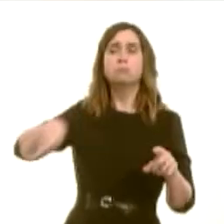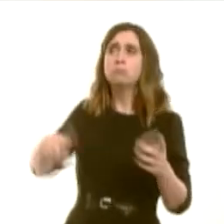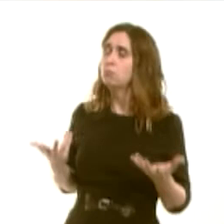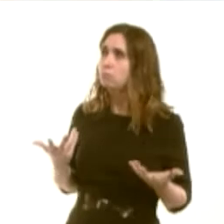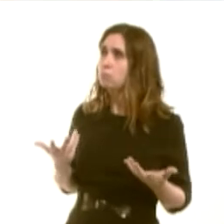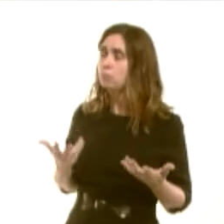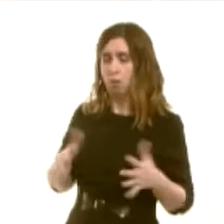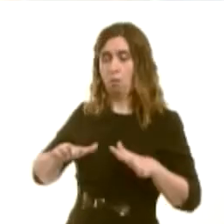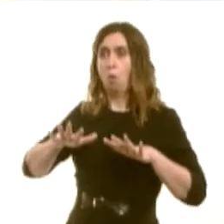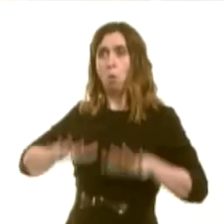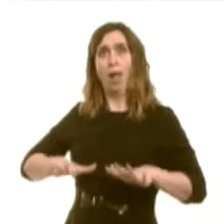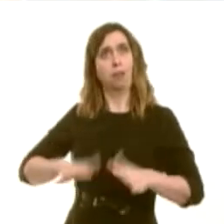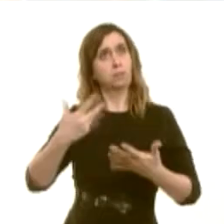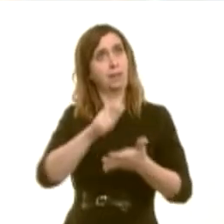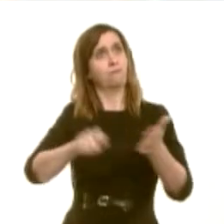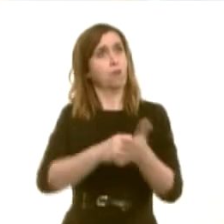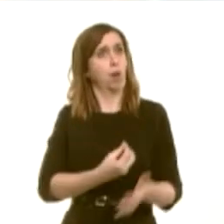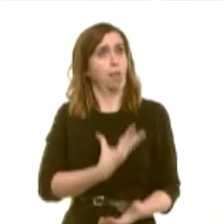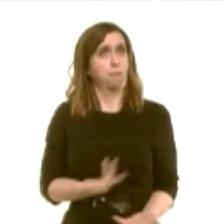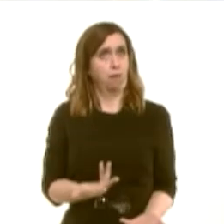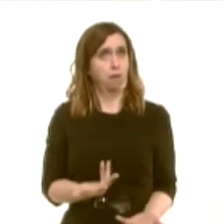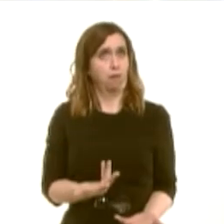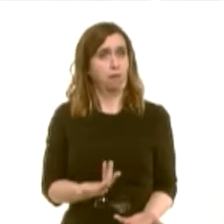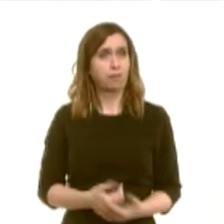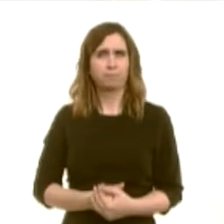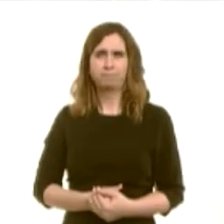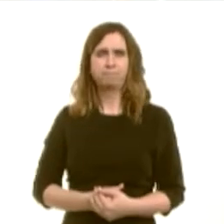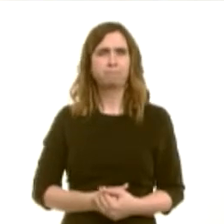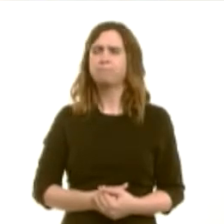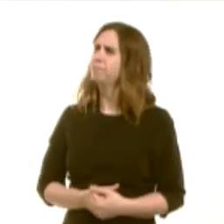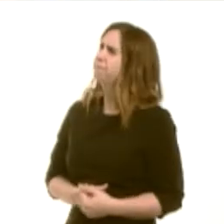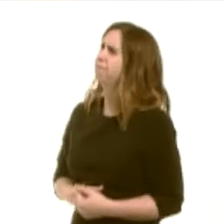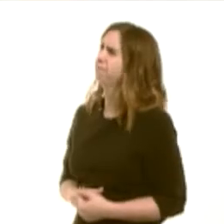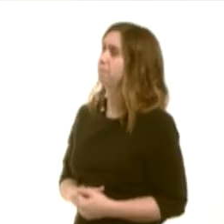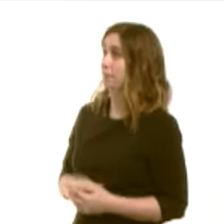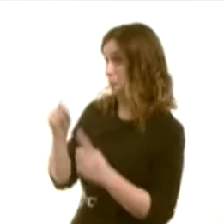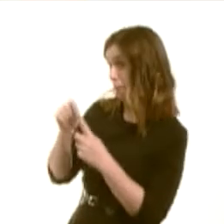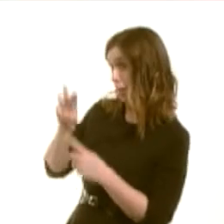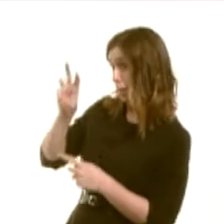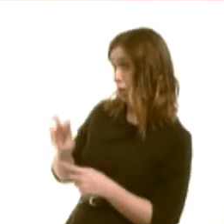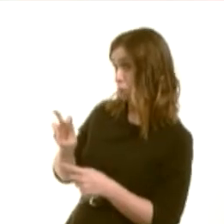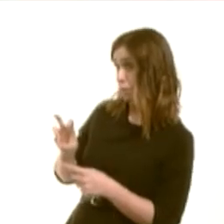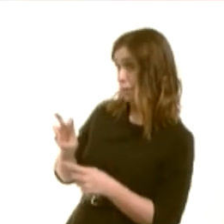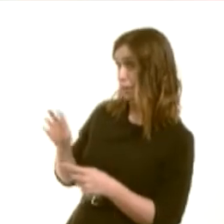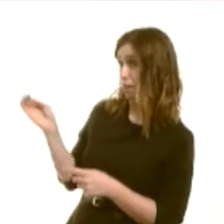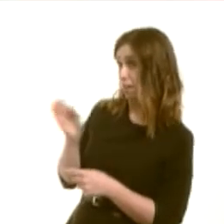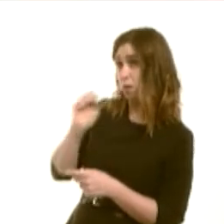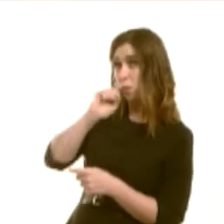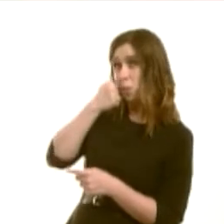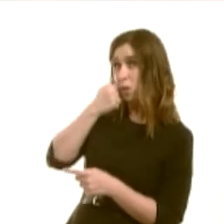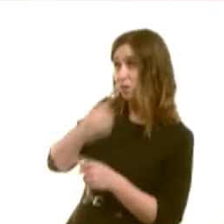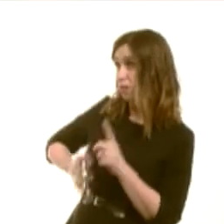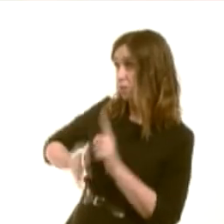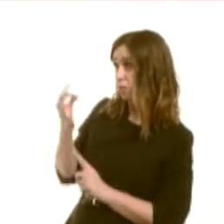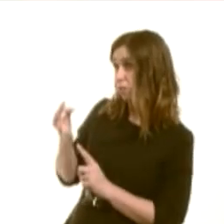the people of Wales have voted for a Labour government. Well, I don't think that Plaid Cymru is going to make a great deal of difference on this